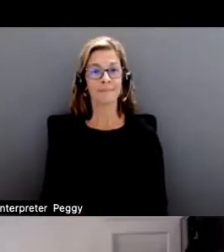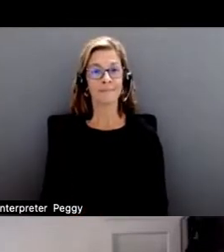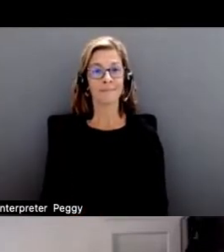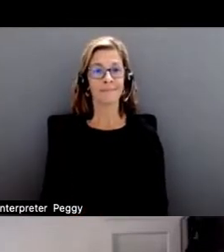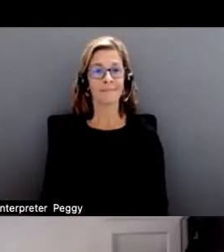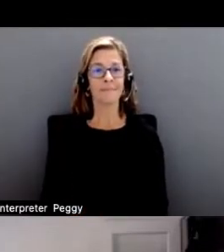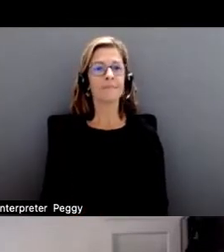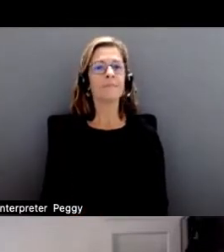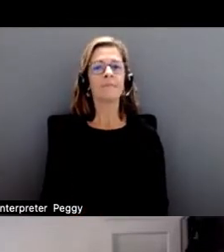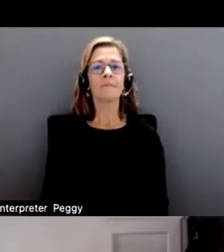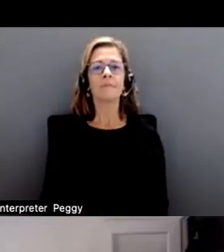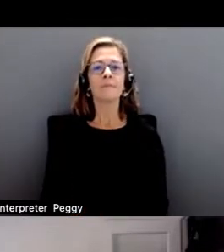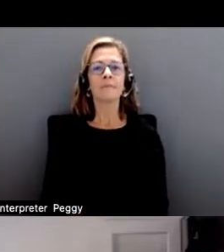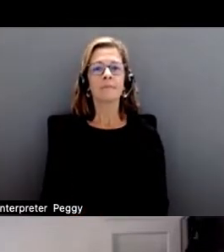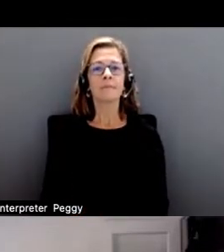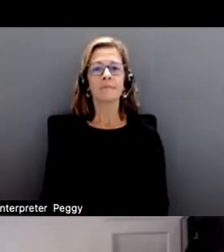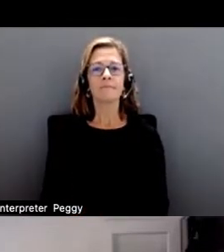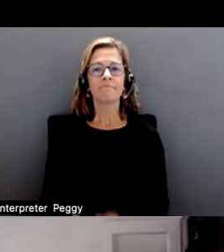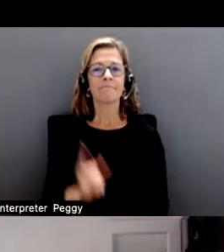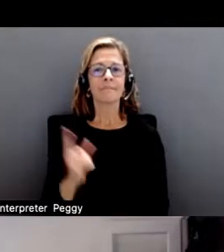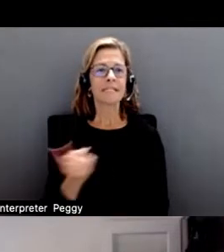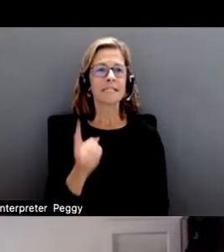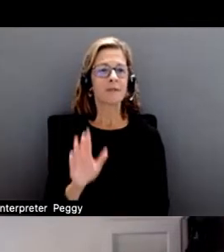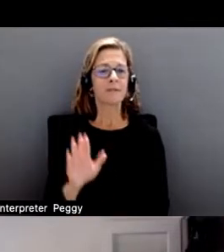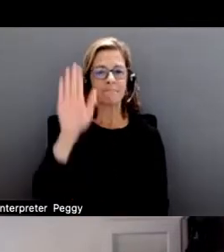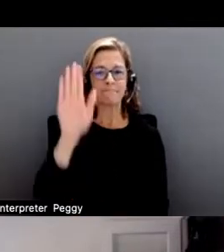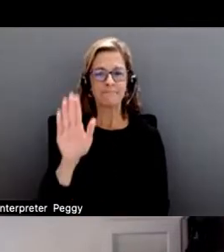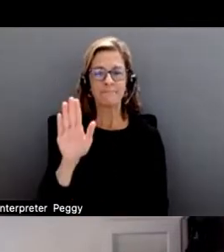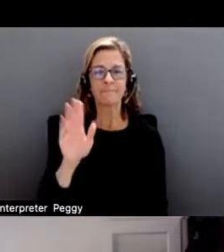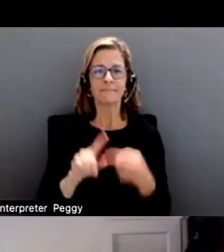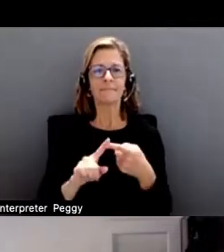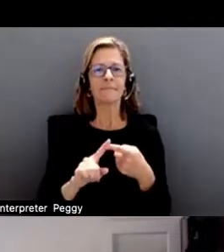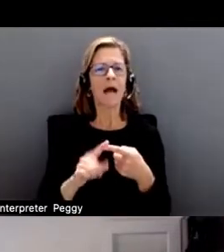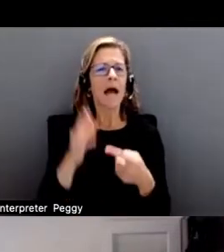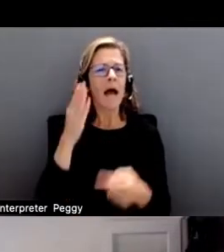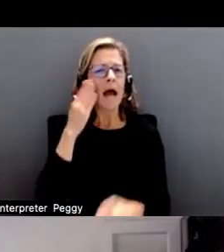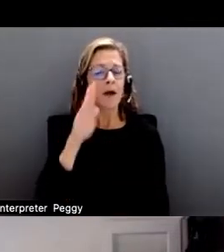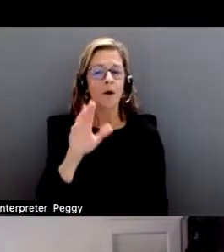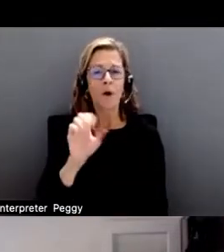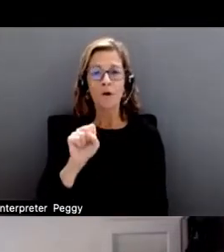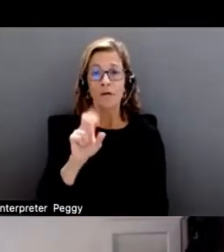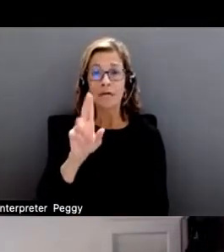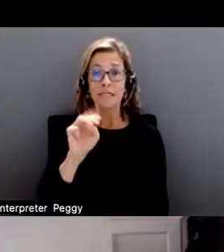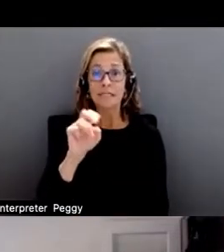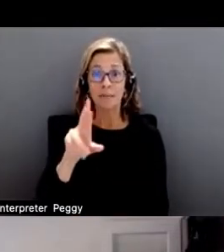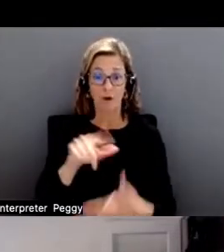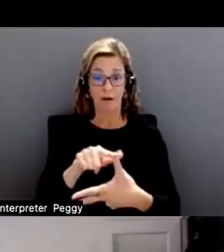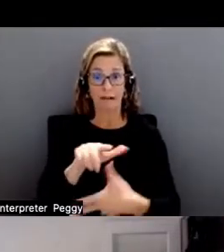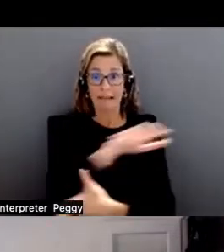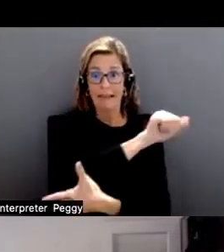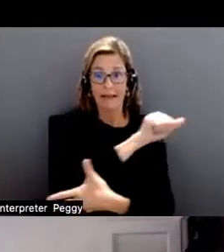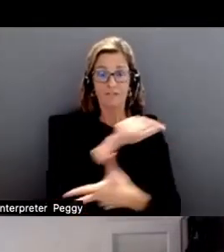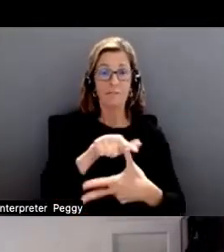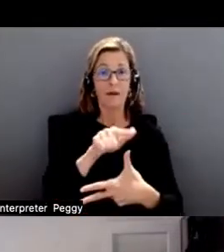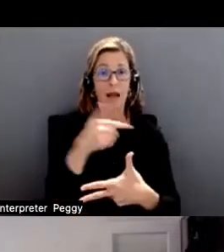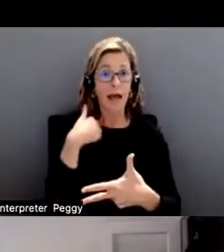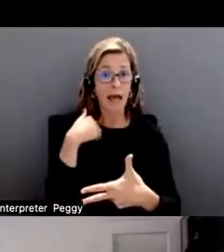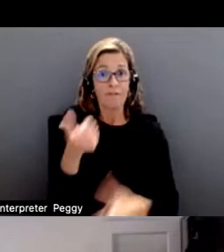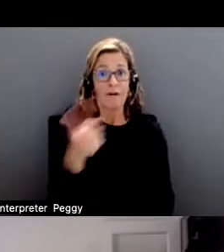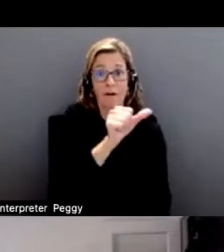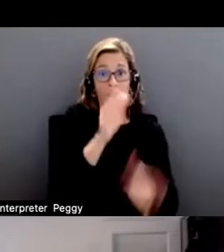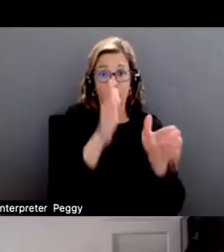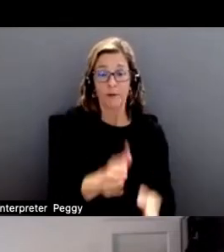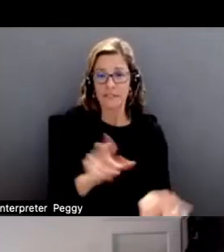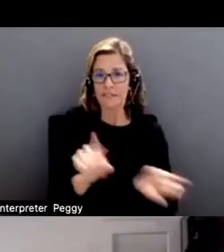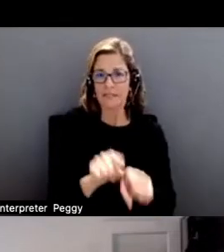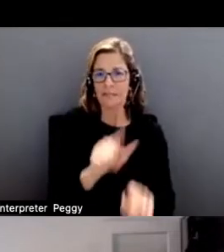I don't know if one of Summer's coworkers is here or not to know about the